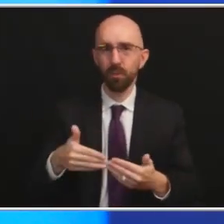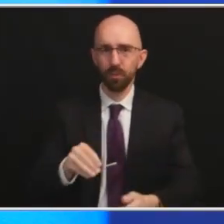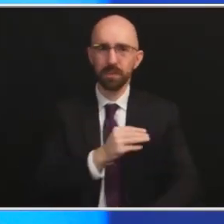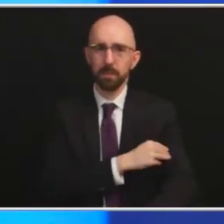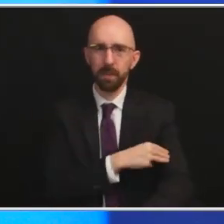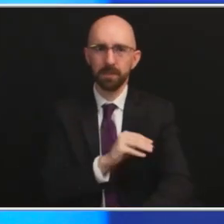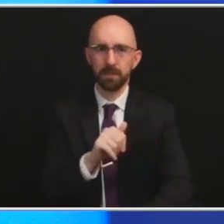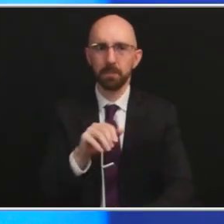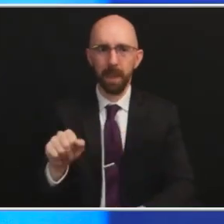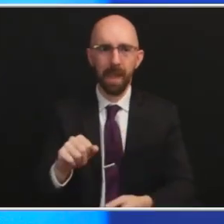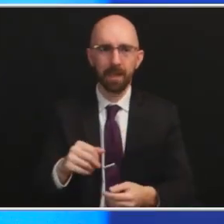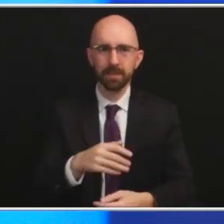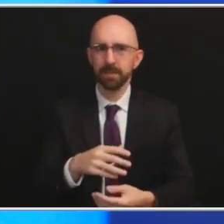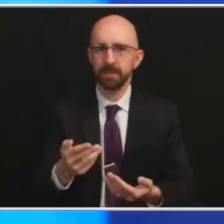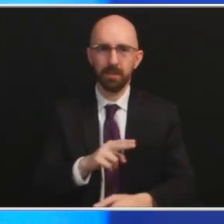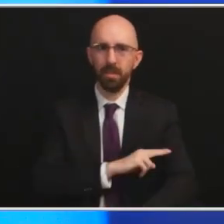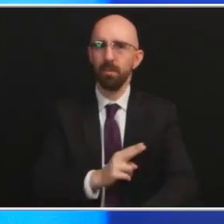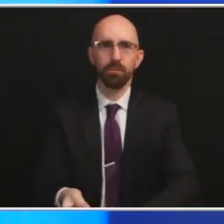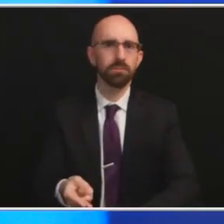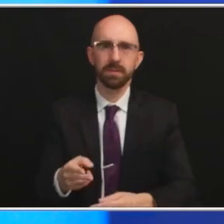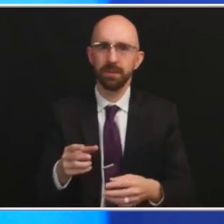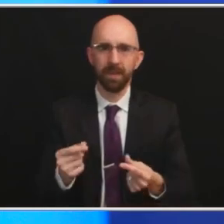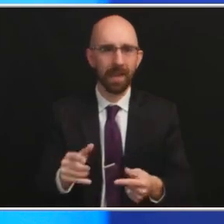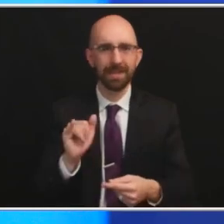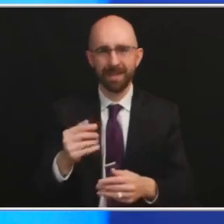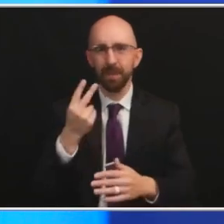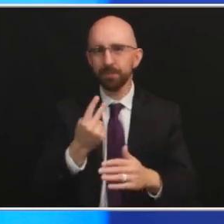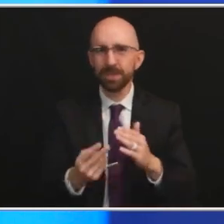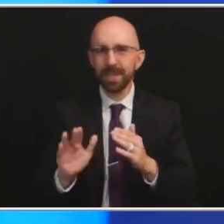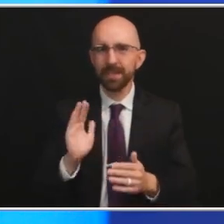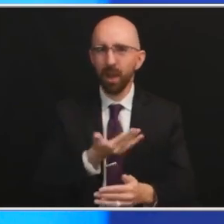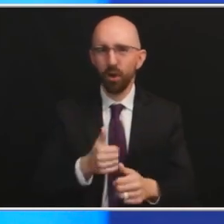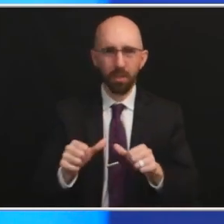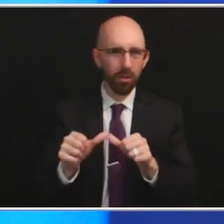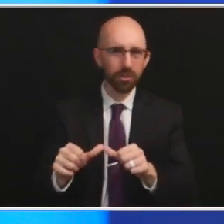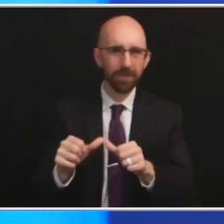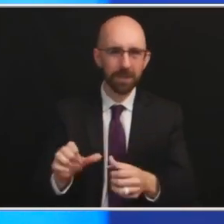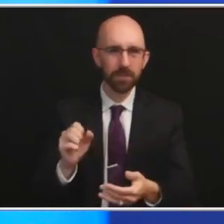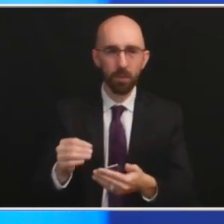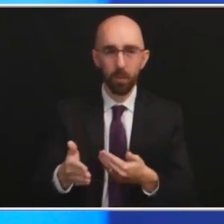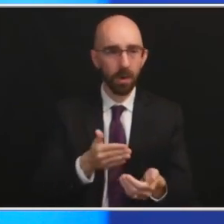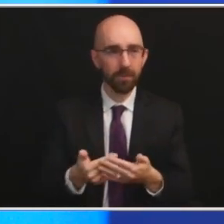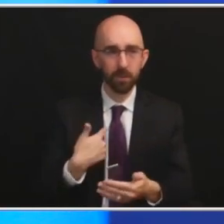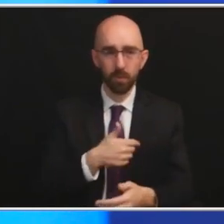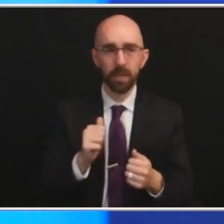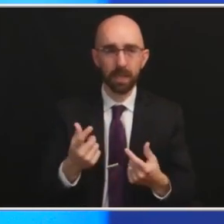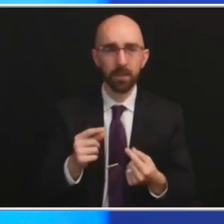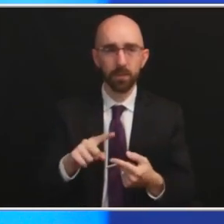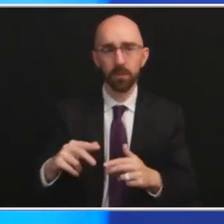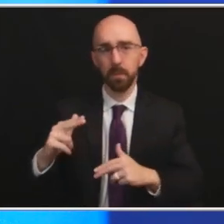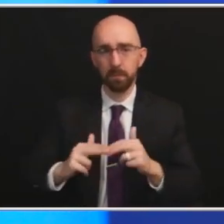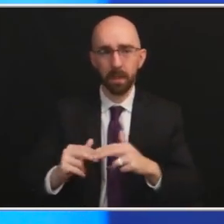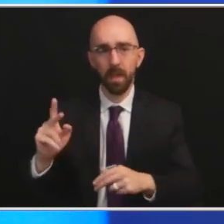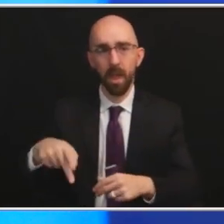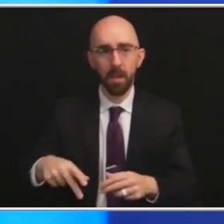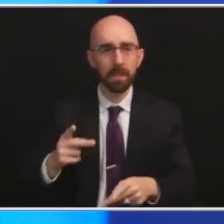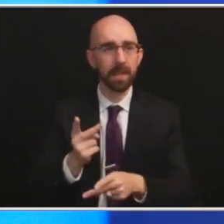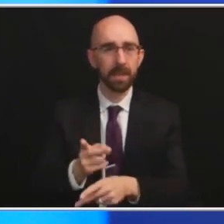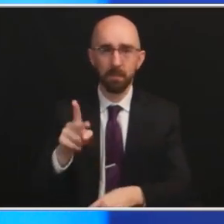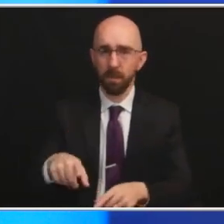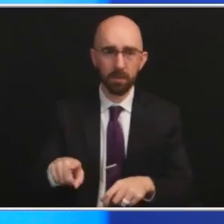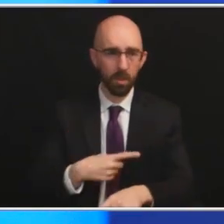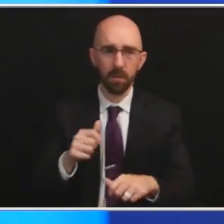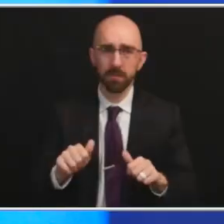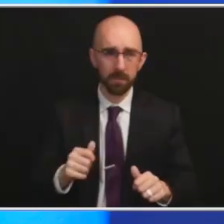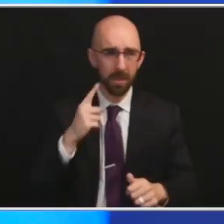mass is the #1 predictor of longevity. And so whatever we can do to try to build that up and maintain it for as long as possible, I think is